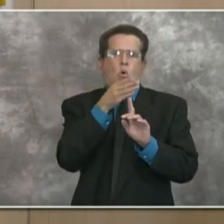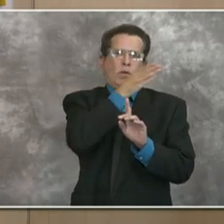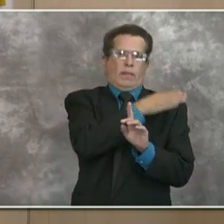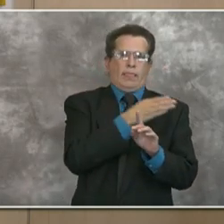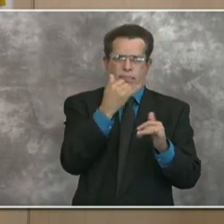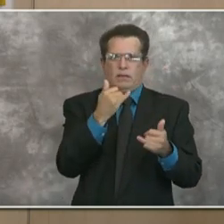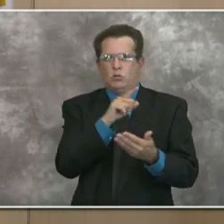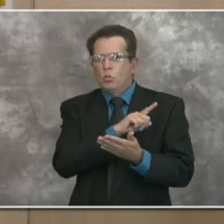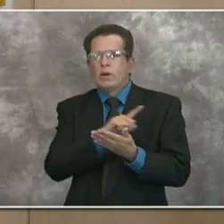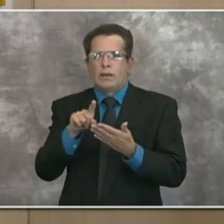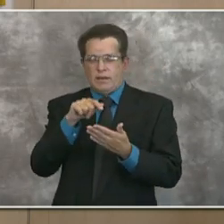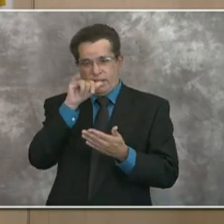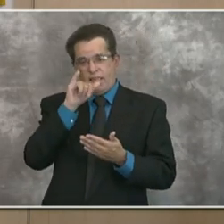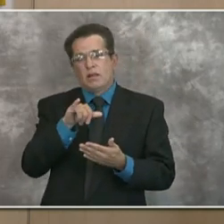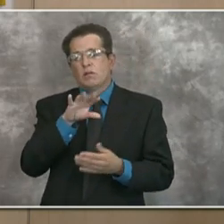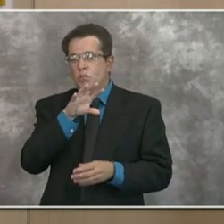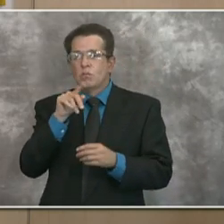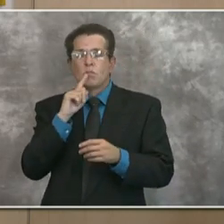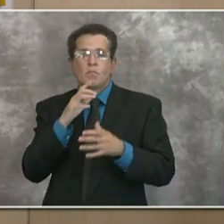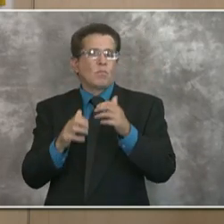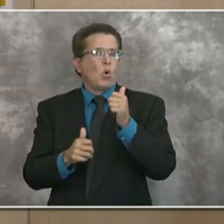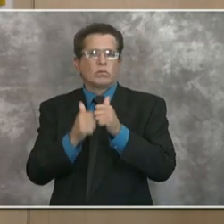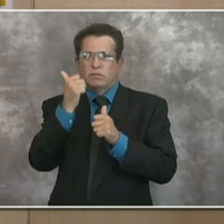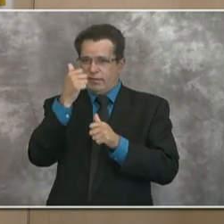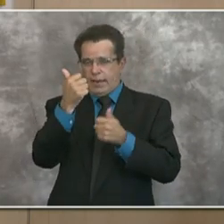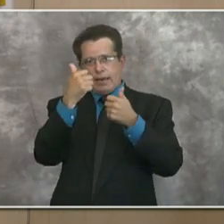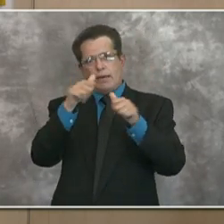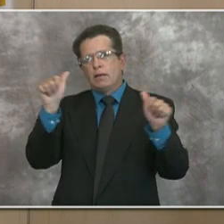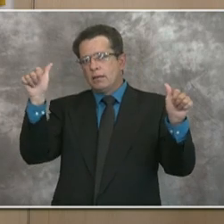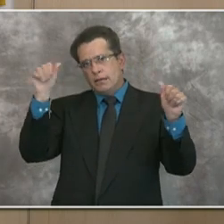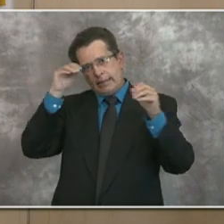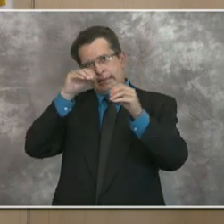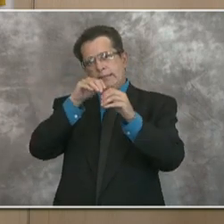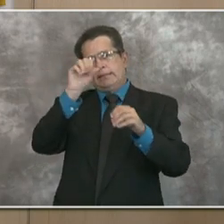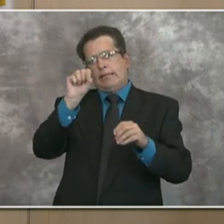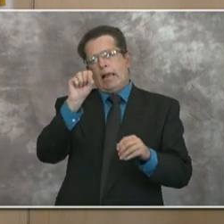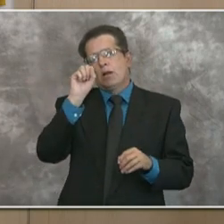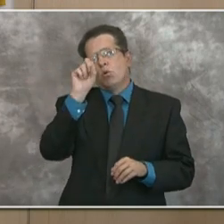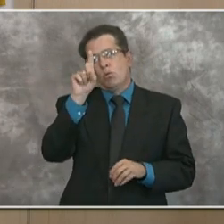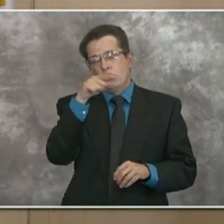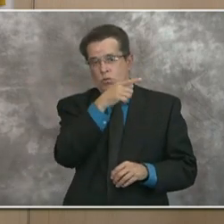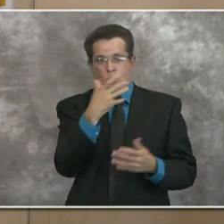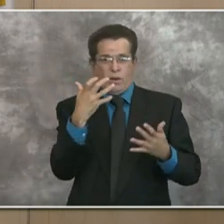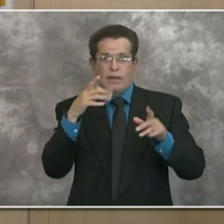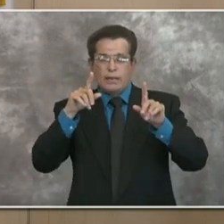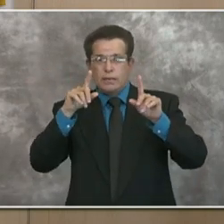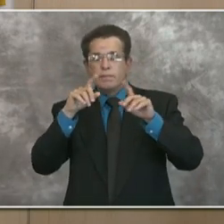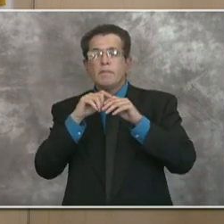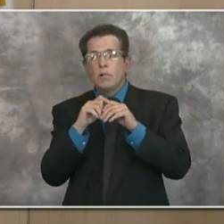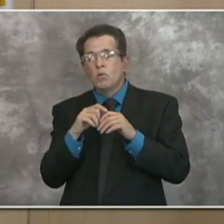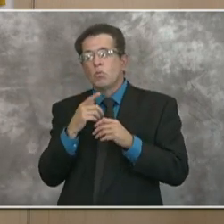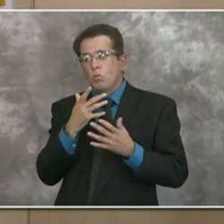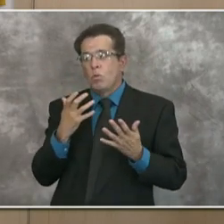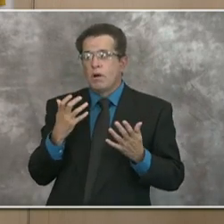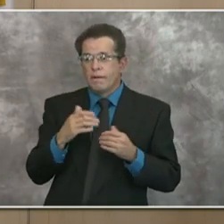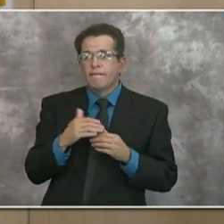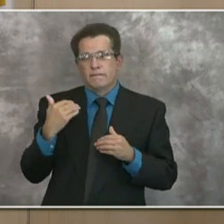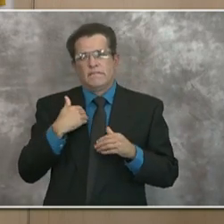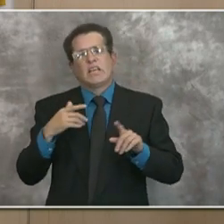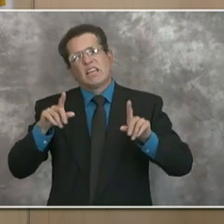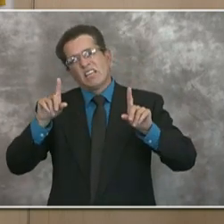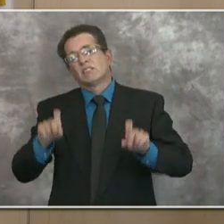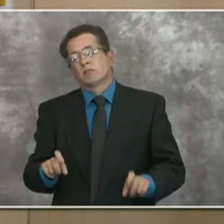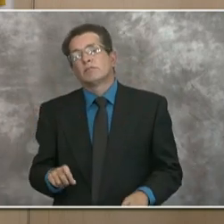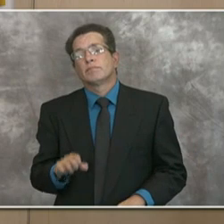week, that really includes most individuals in San Diego who might want to get a